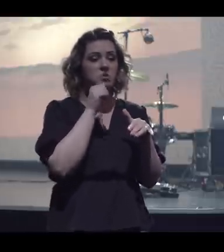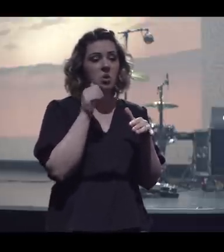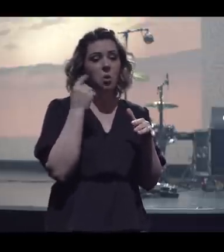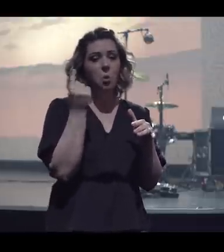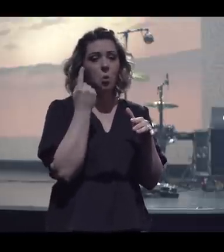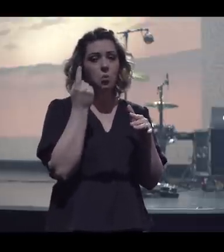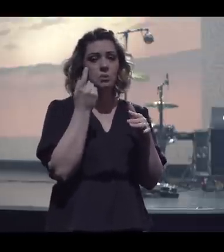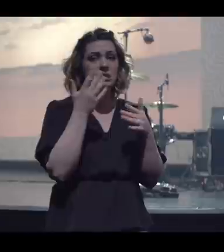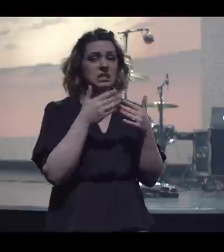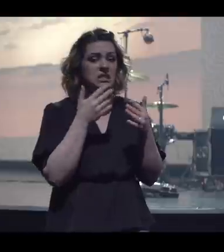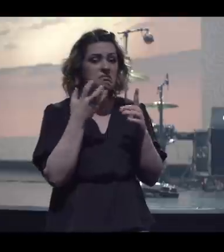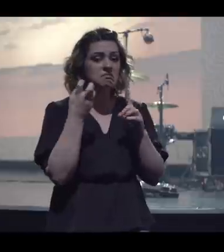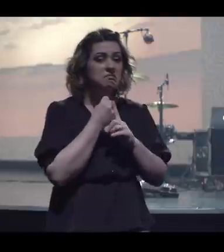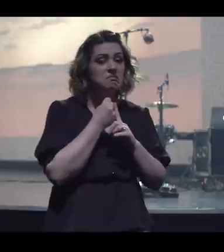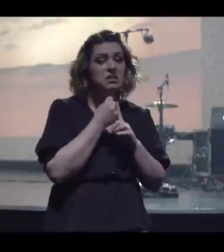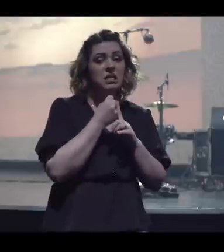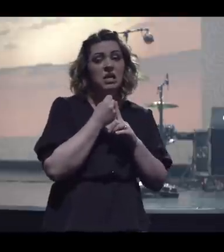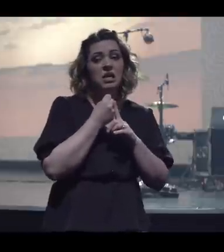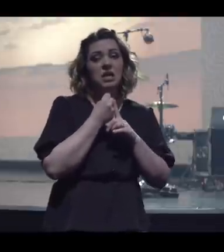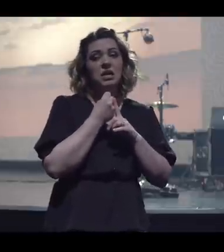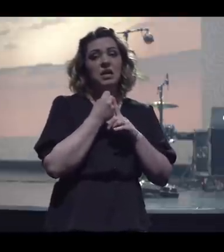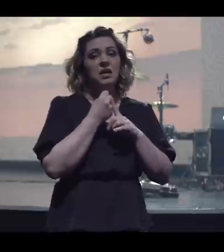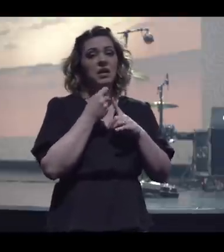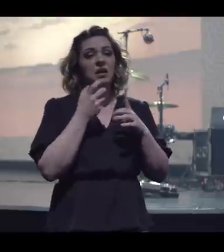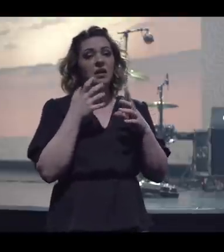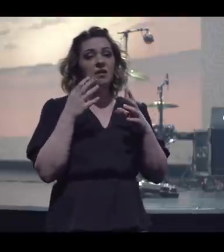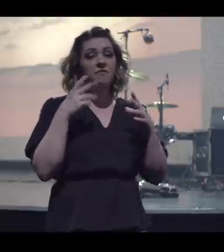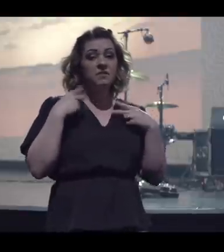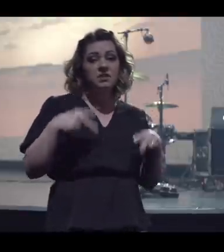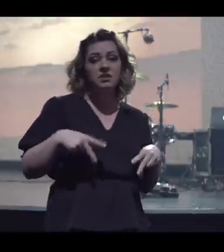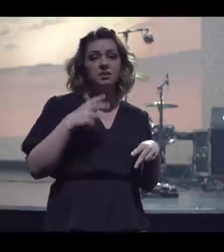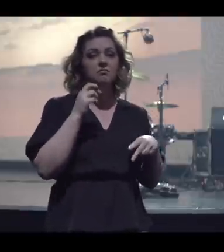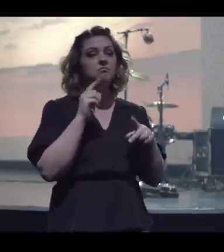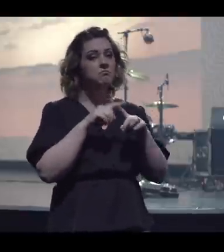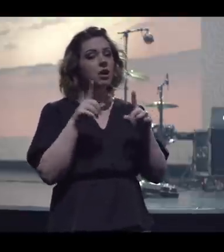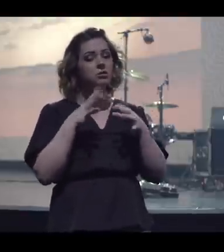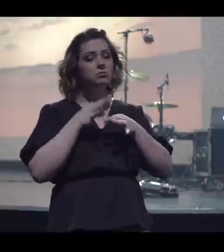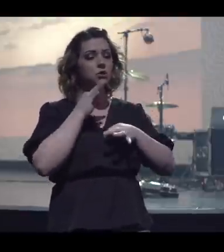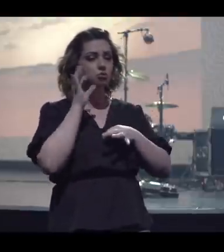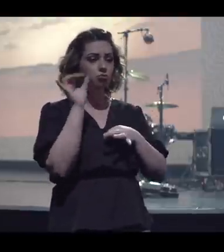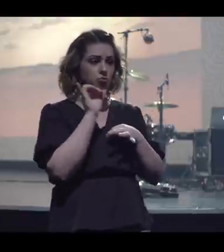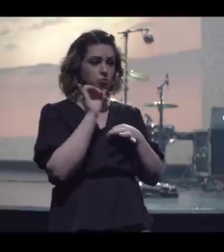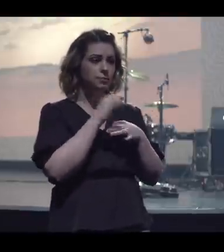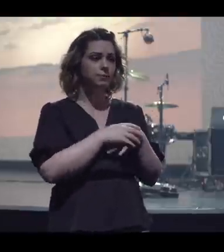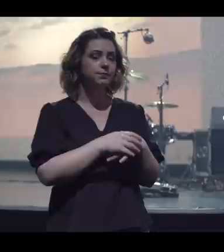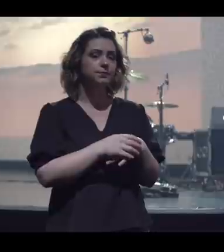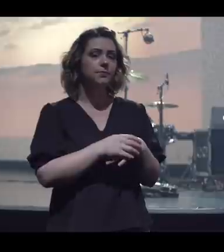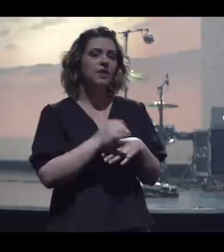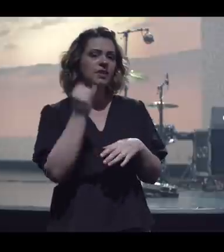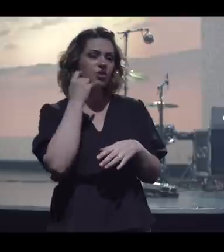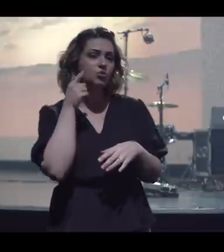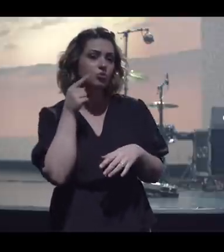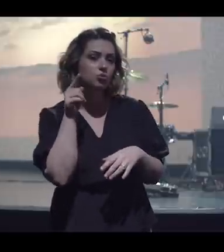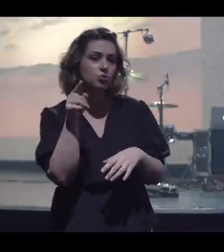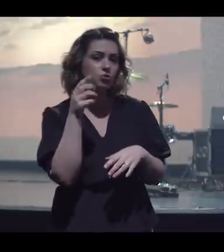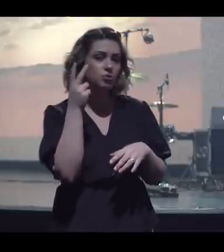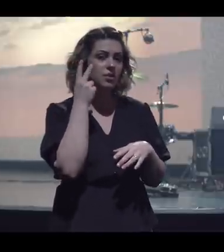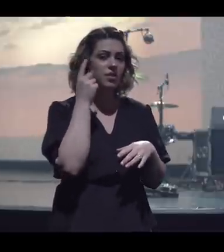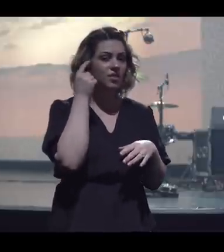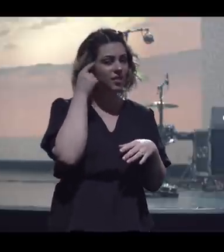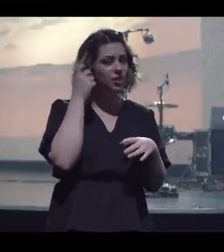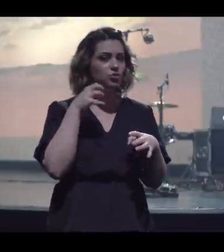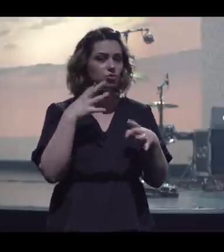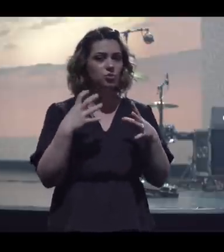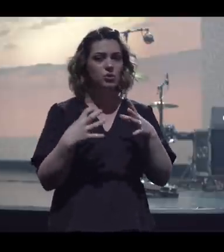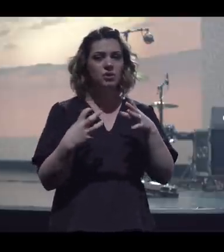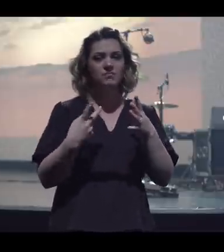physically, I'm vulnerable spiritually. 1 Corinthians gives this warning. So if you think you are standing firm, be careful that